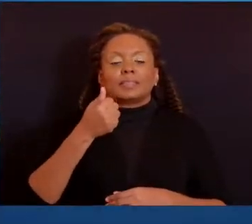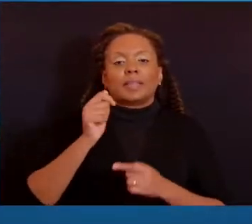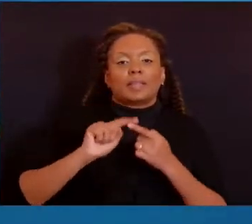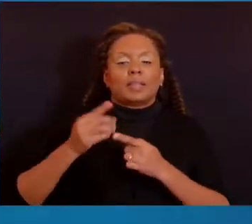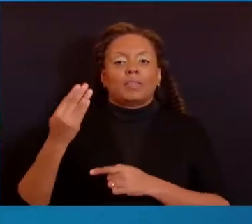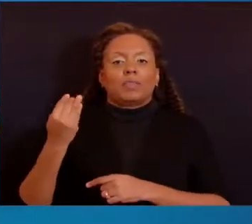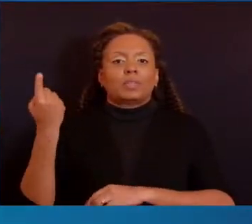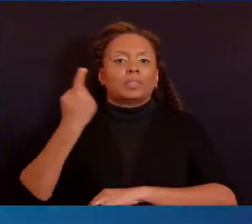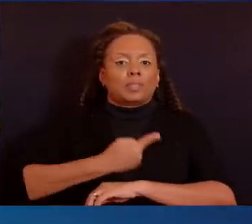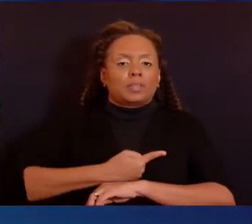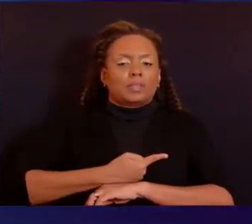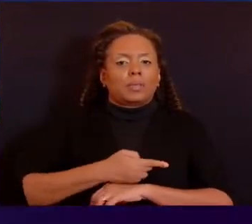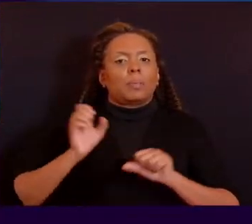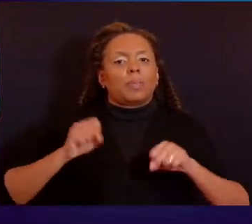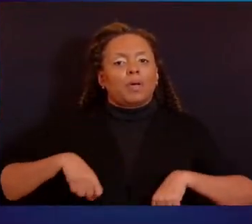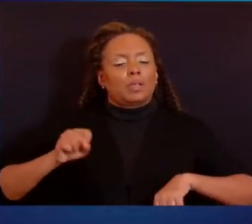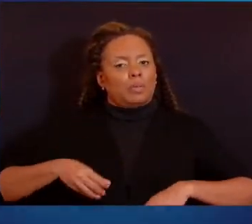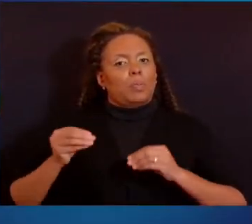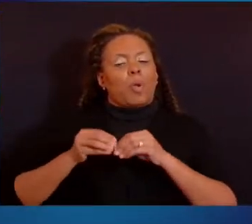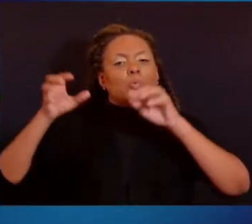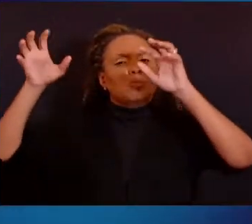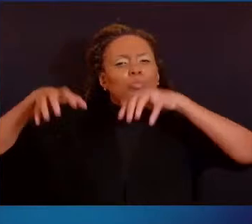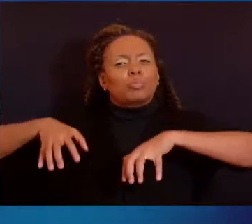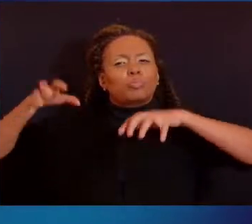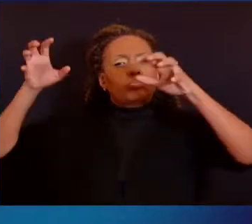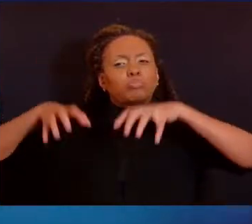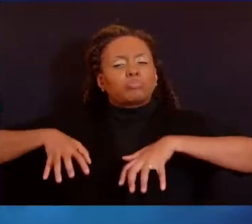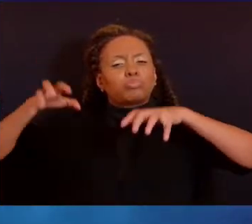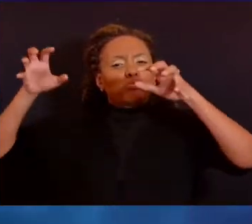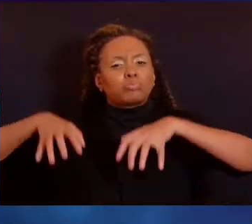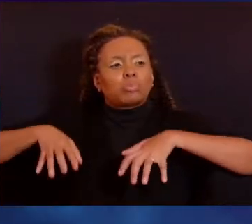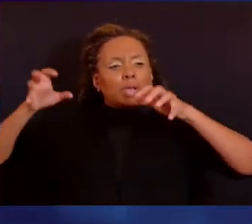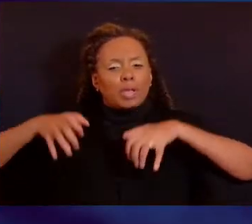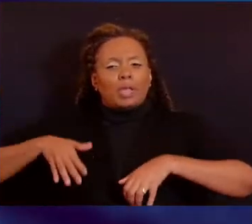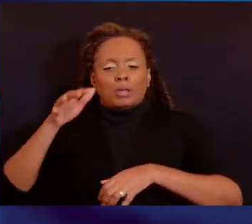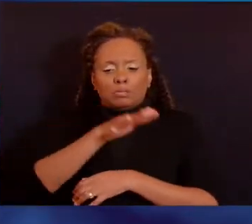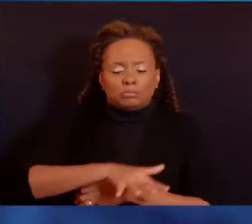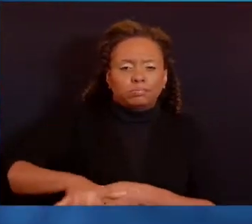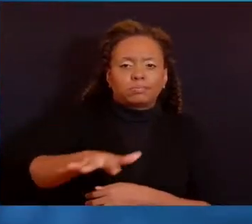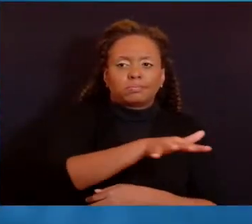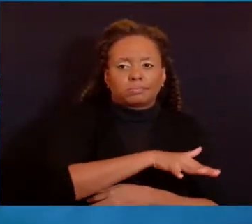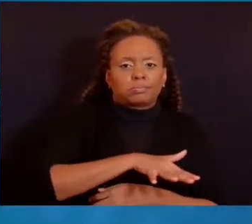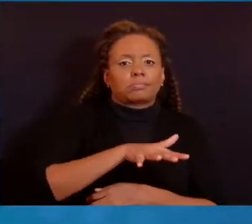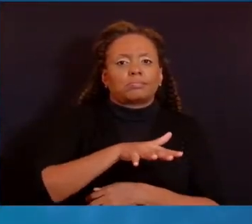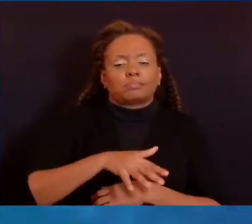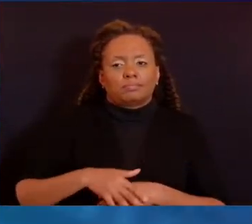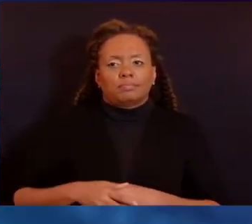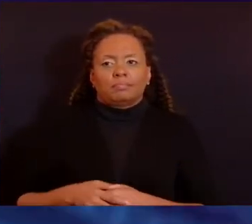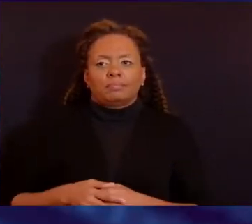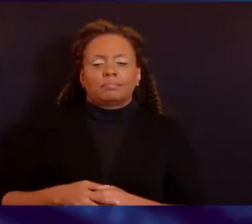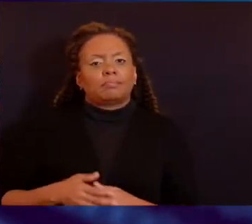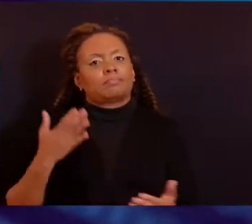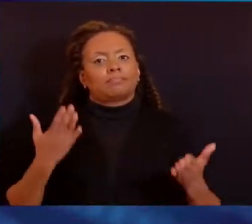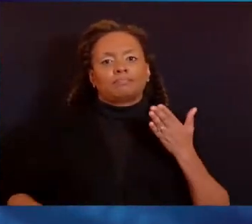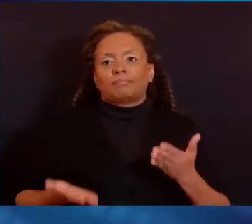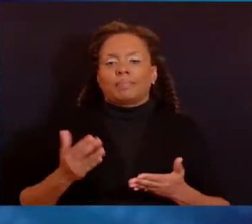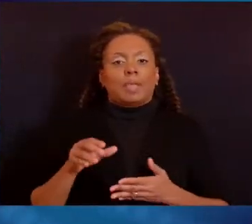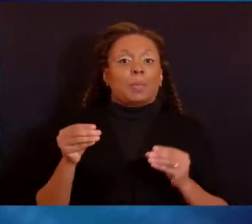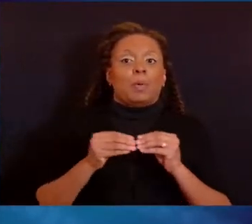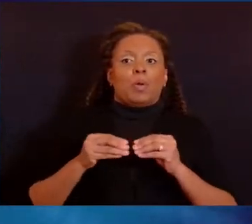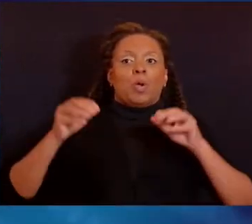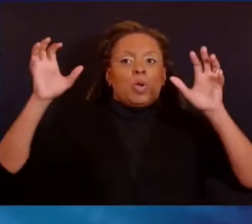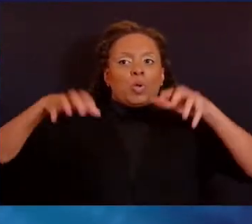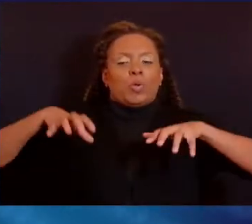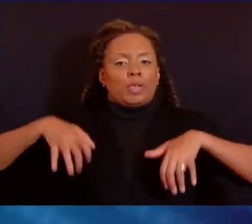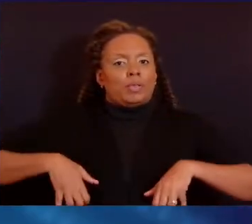rain. That heavy downpour has pretty much saturated a lot of areas. And so any further inch or two of rain on that can easily flood